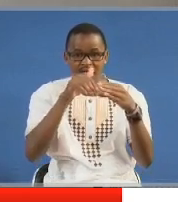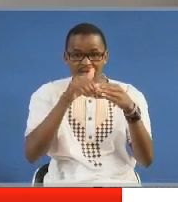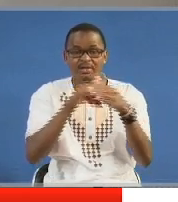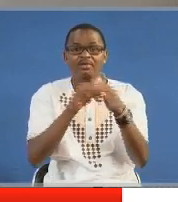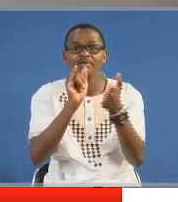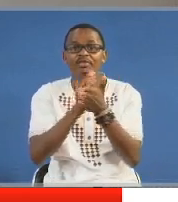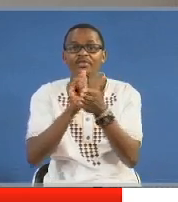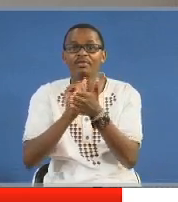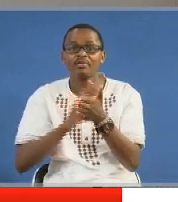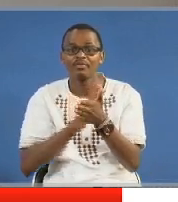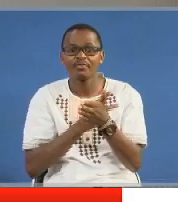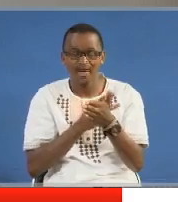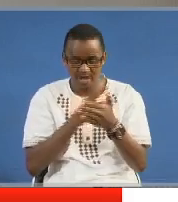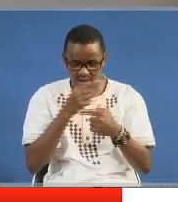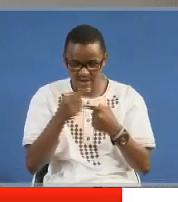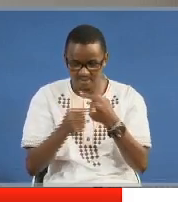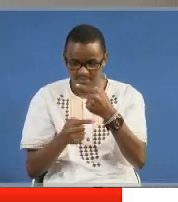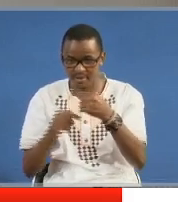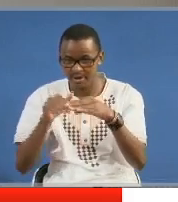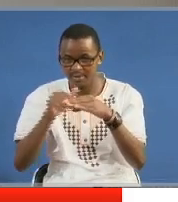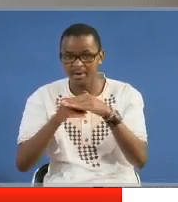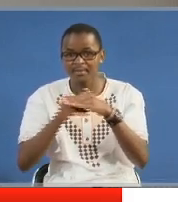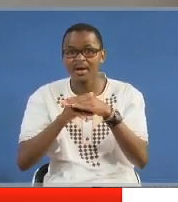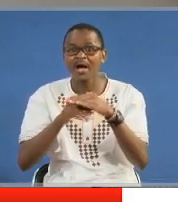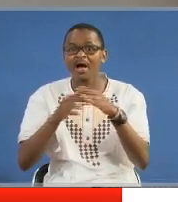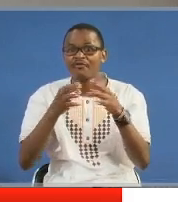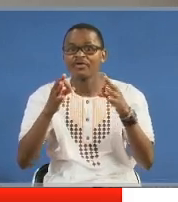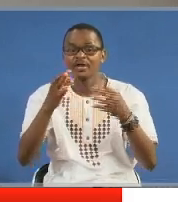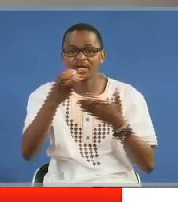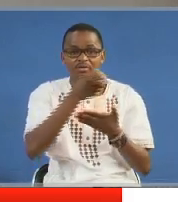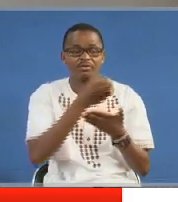circumstance that we are running a clean economy.